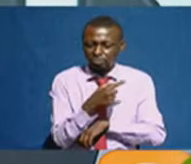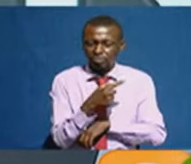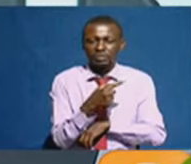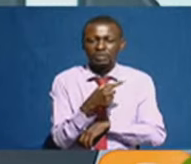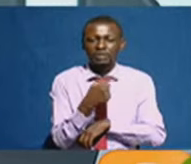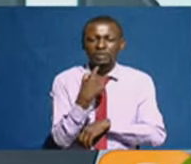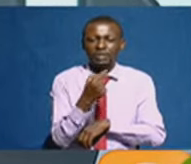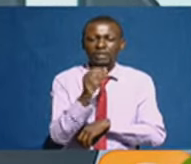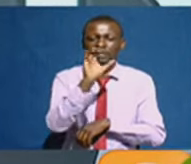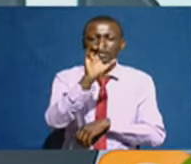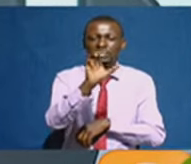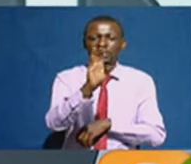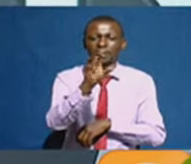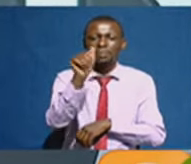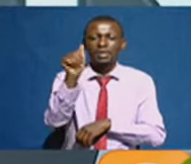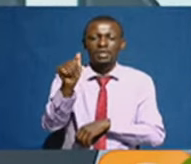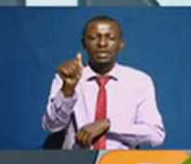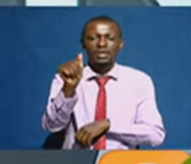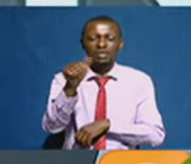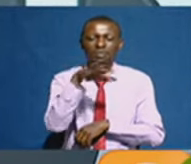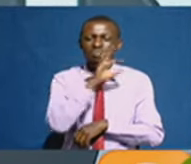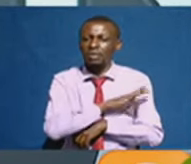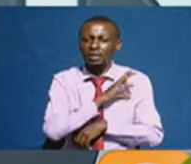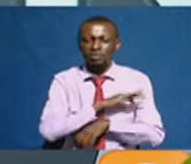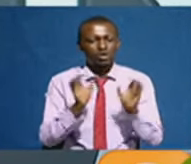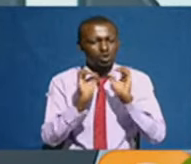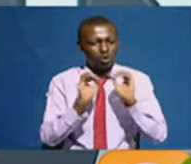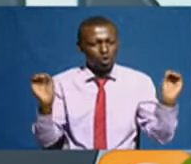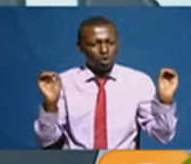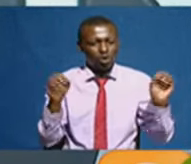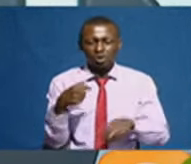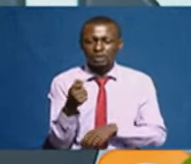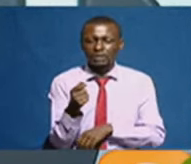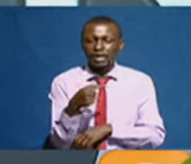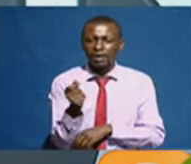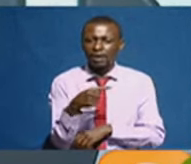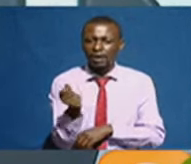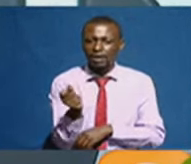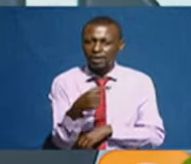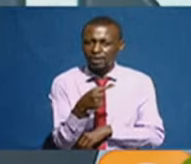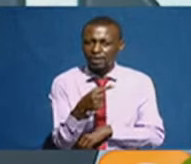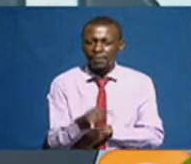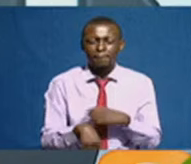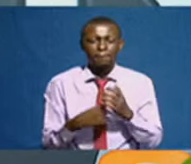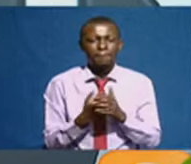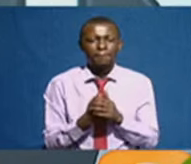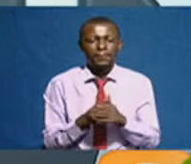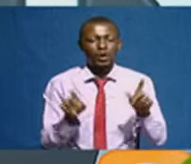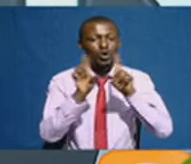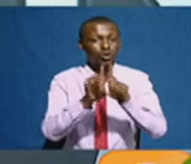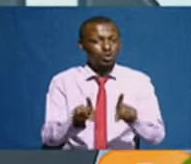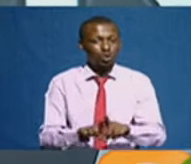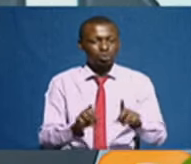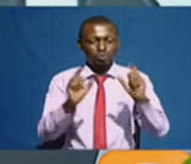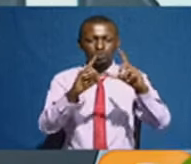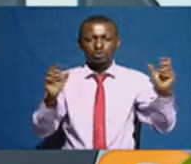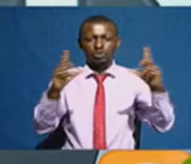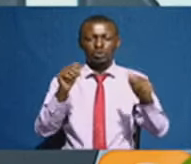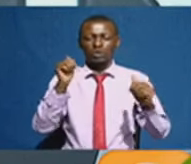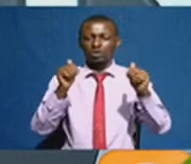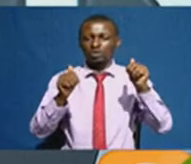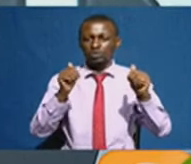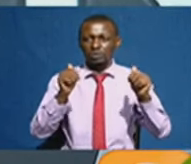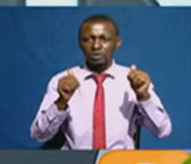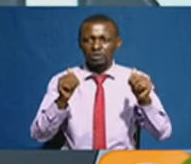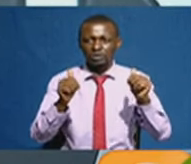CBA says. Doesn't talk about a stipend, right? Not only that, it goes on to say that they will